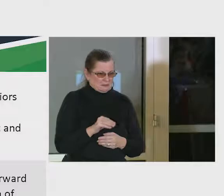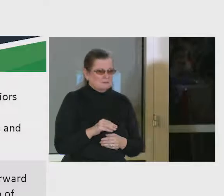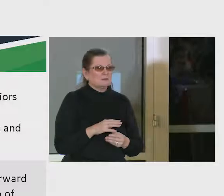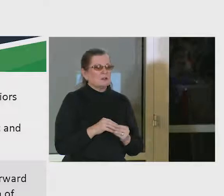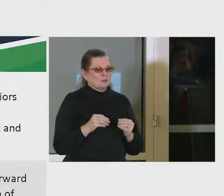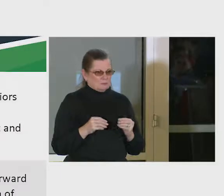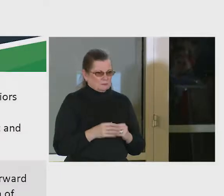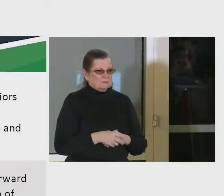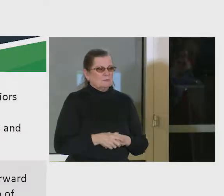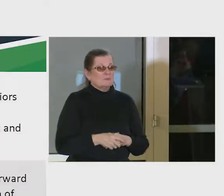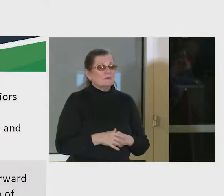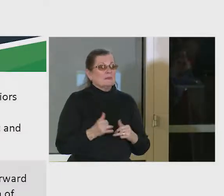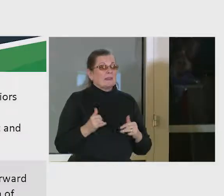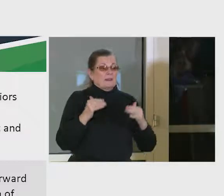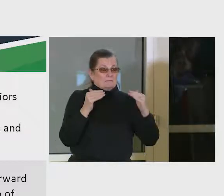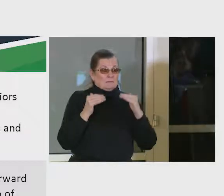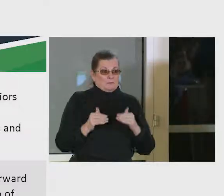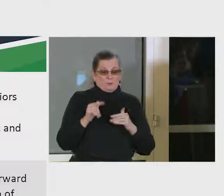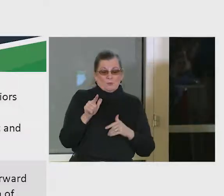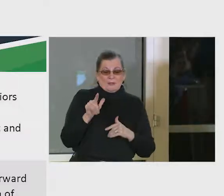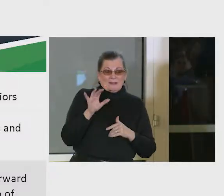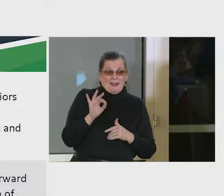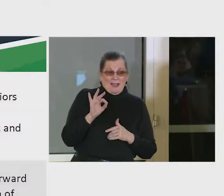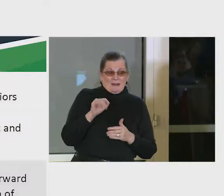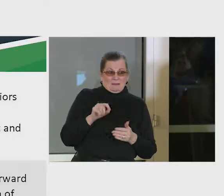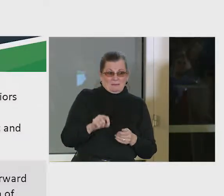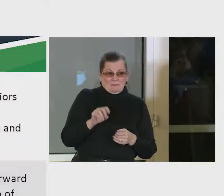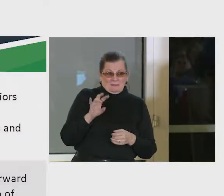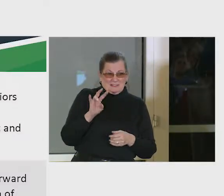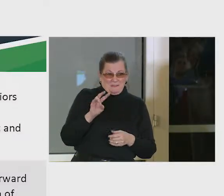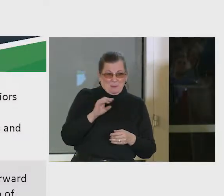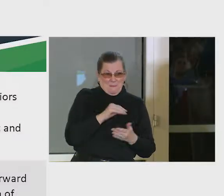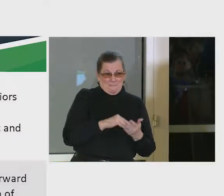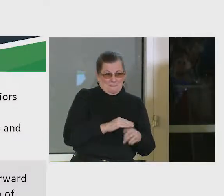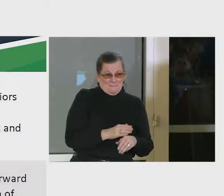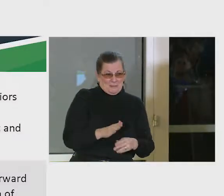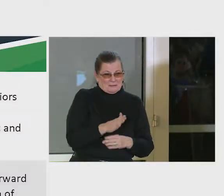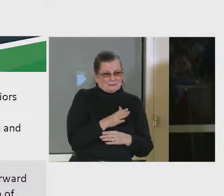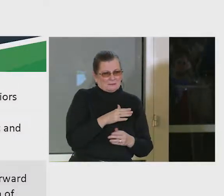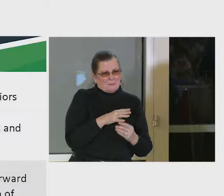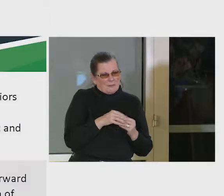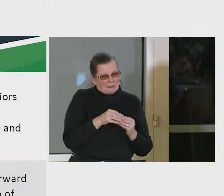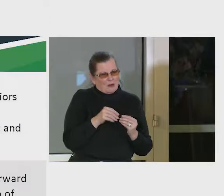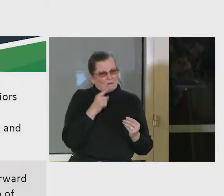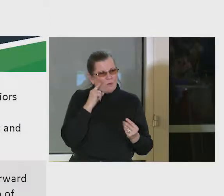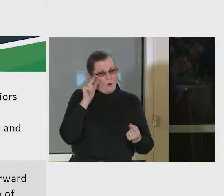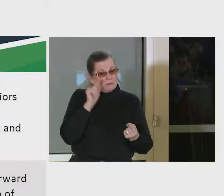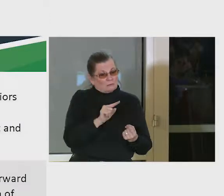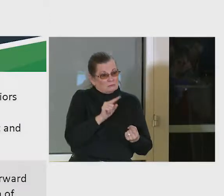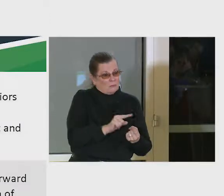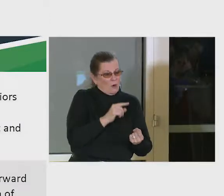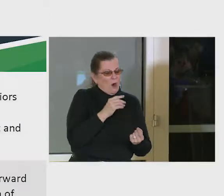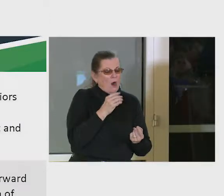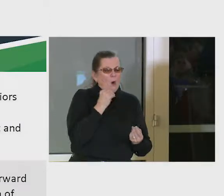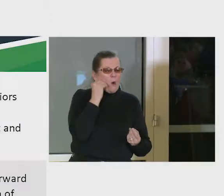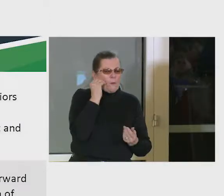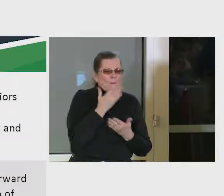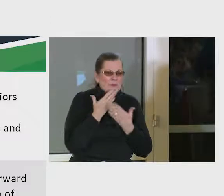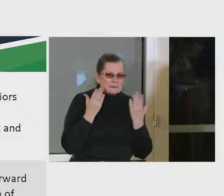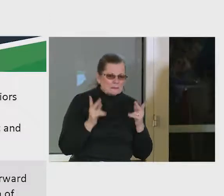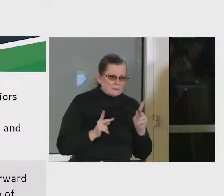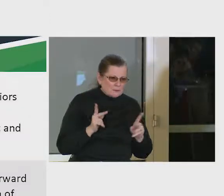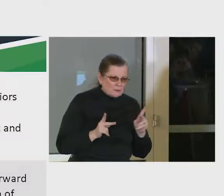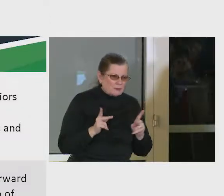$29.7 million of that has been to advance our strategy to end homelessness and make homelessness rare, brief, and non-recurring through